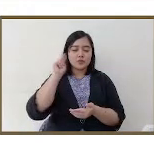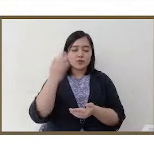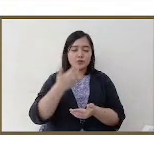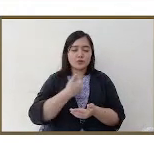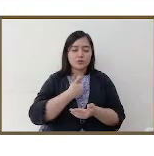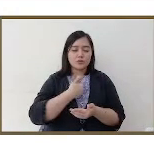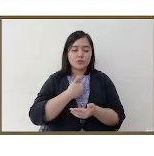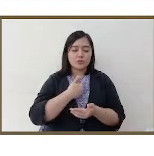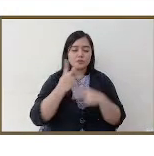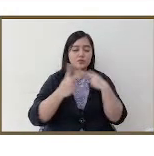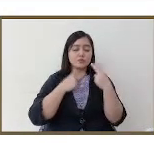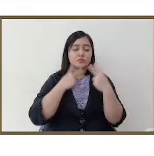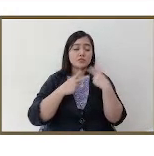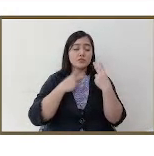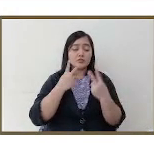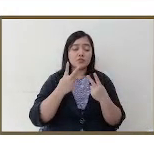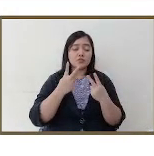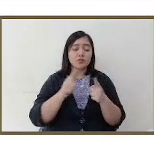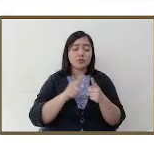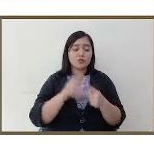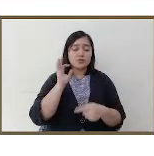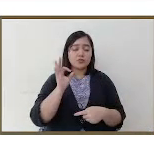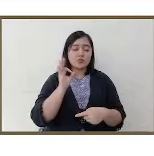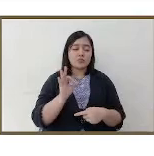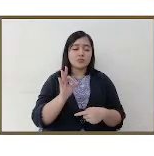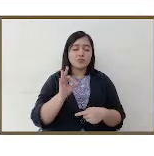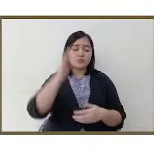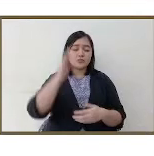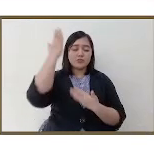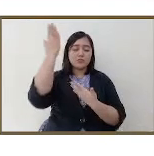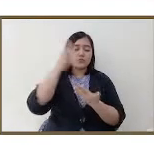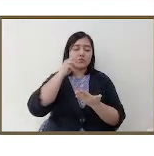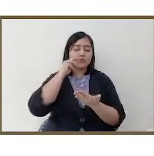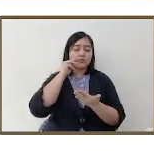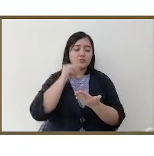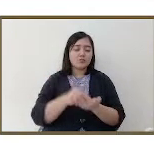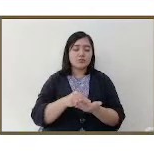cords to convey your message, oh God, to your people.